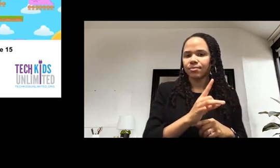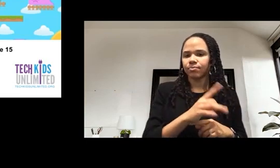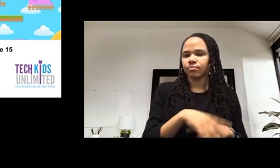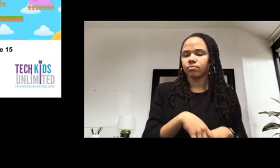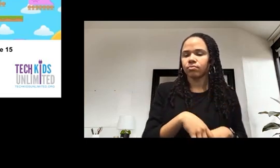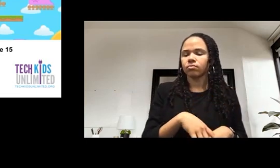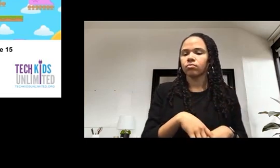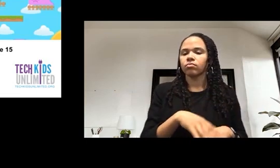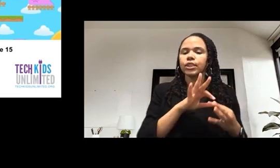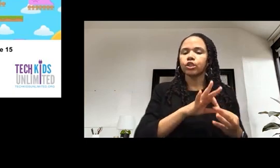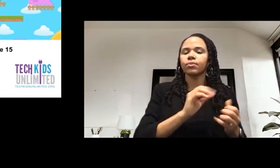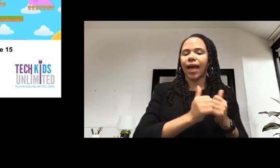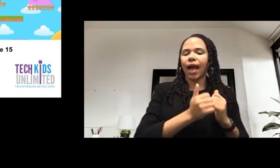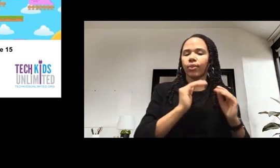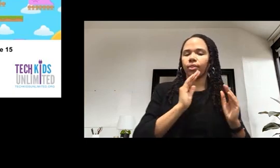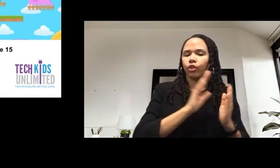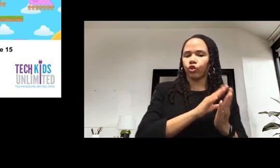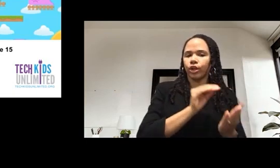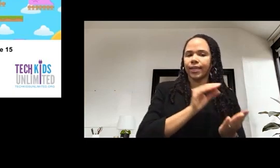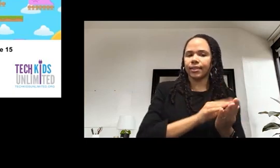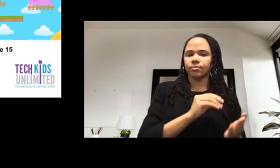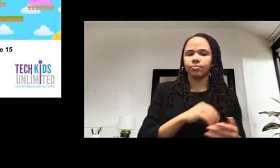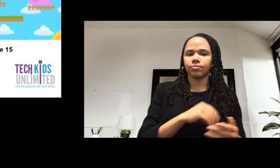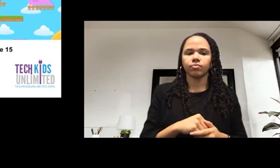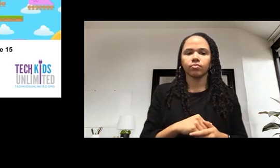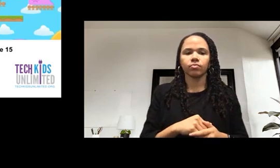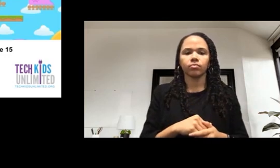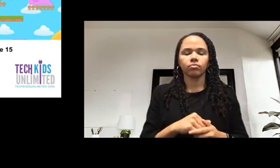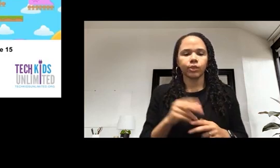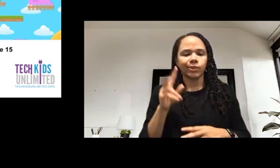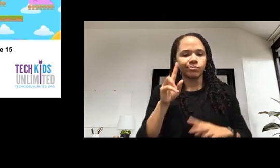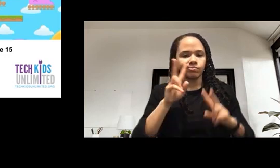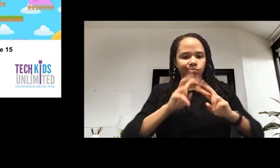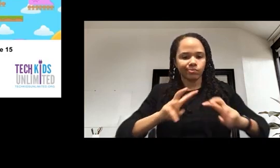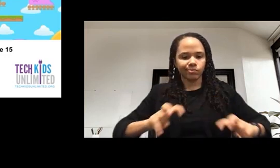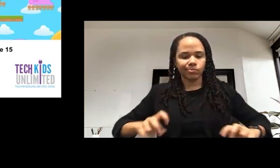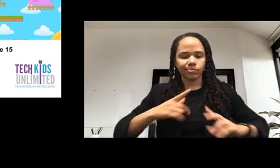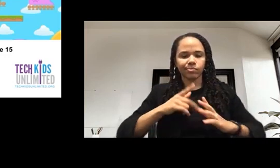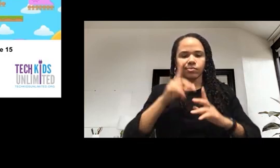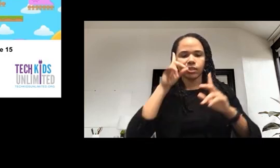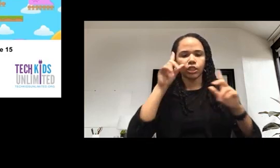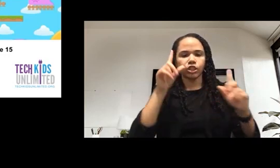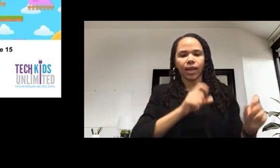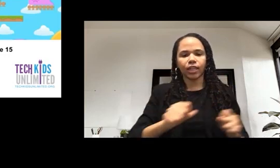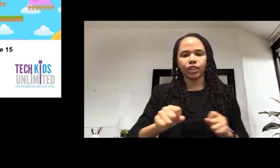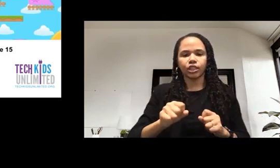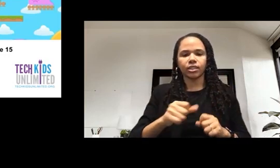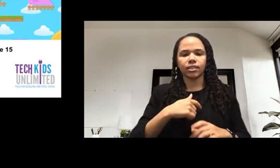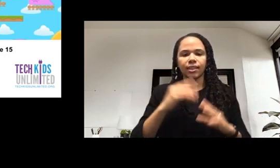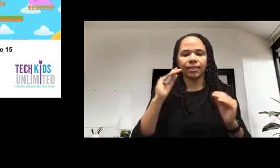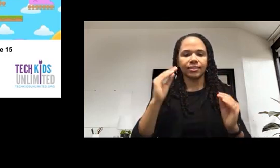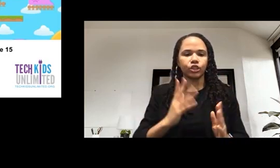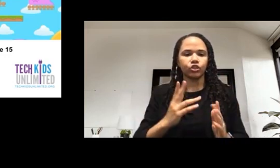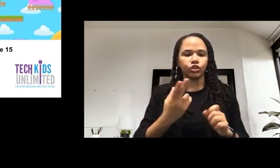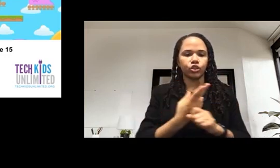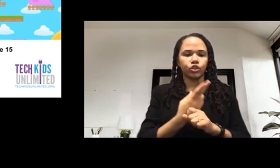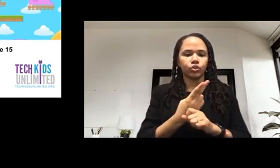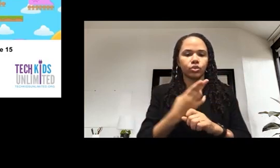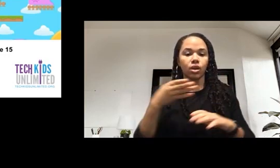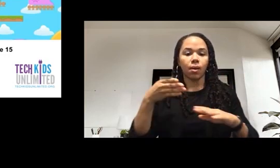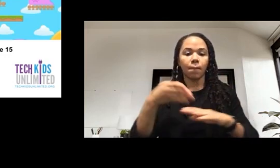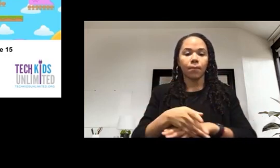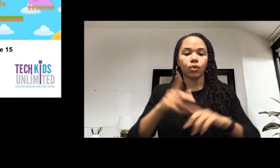learning? And we looked at the strategies the teachers used. At post-test, we wanted to